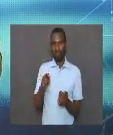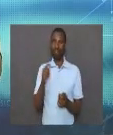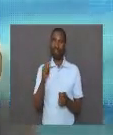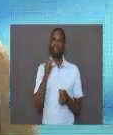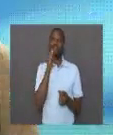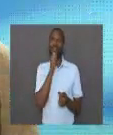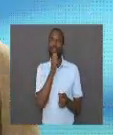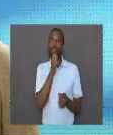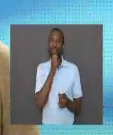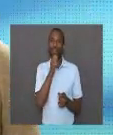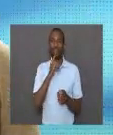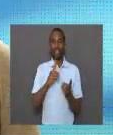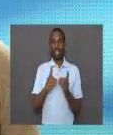thermodynamics.